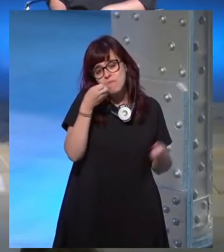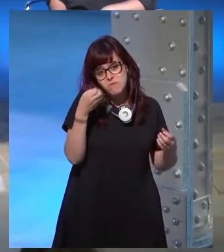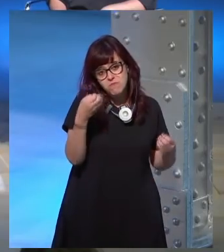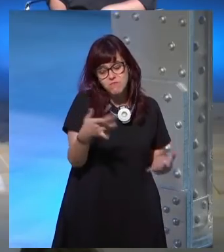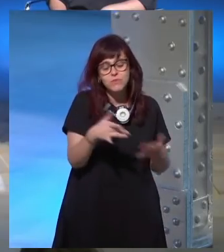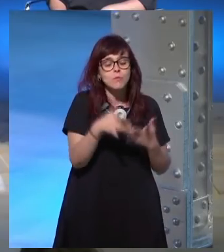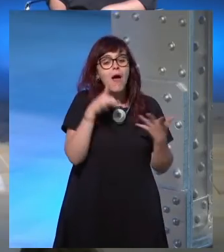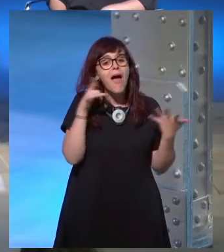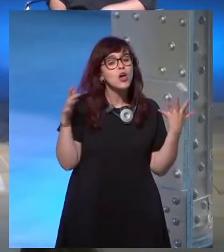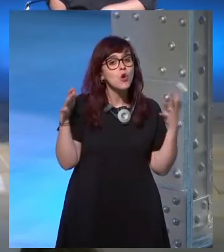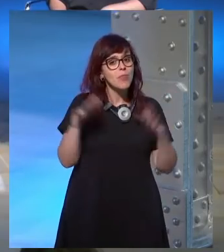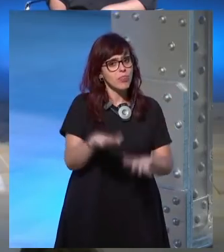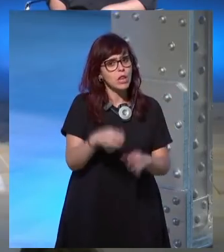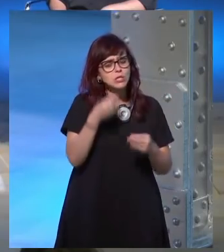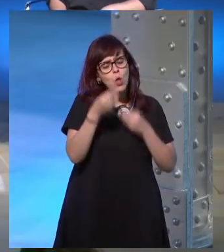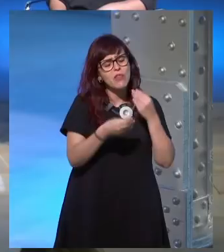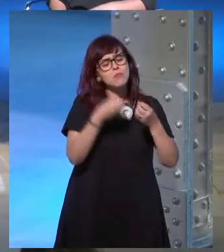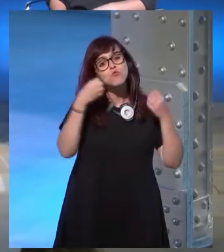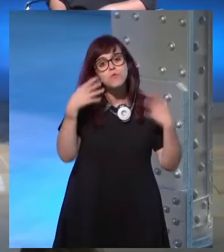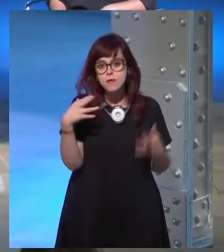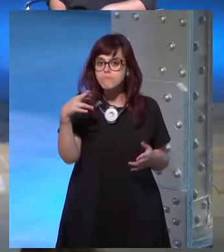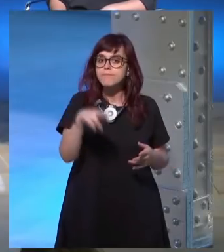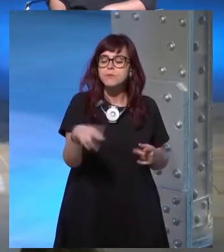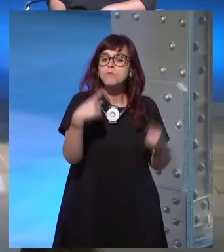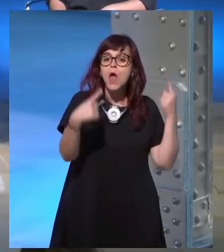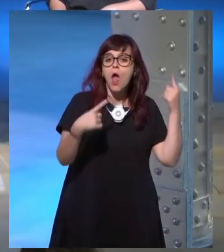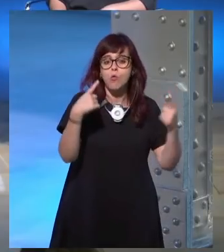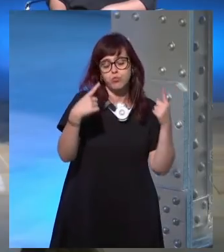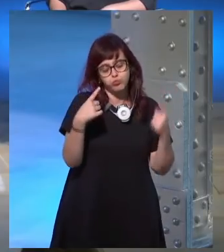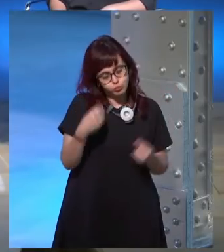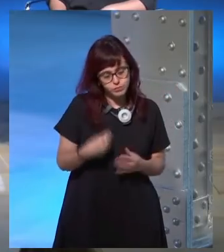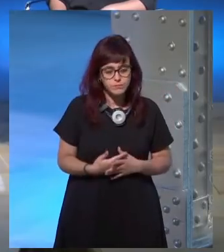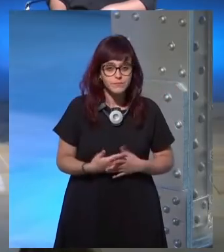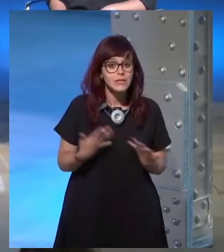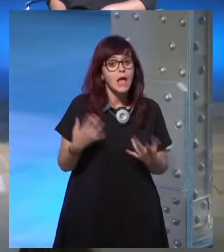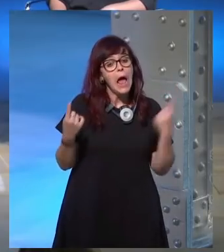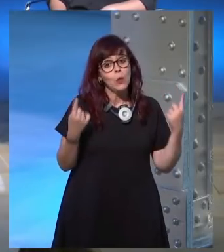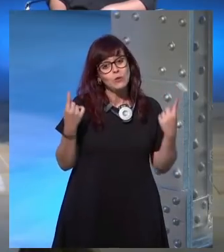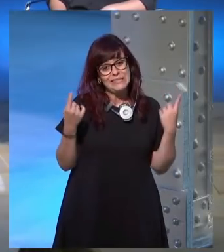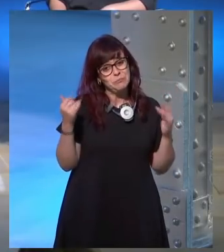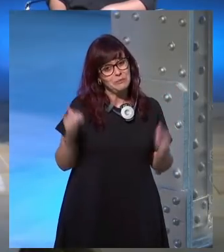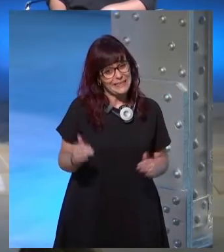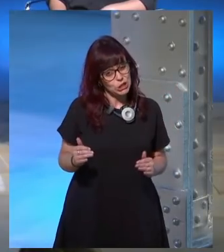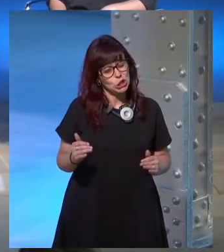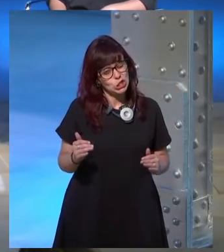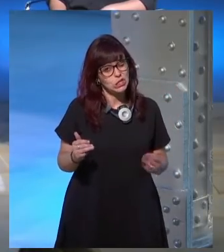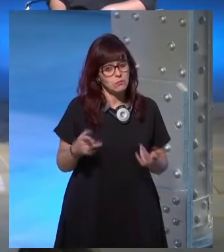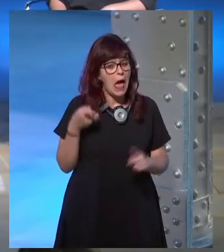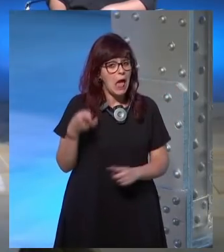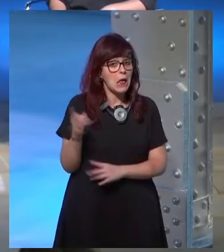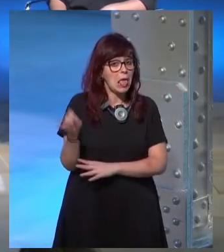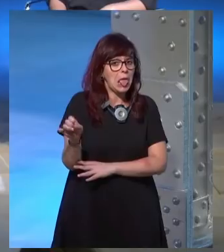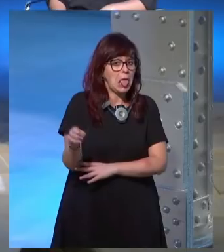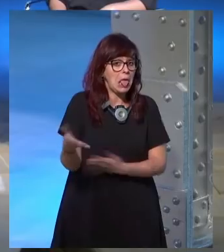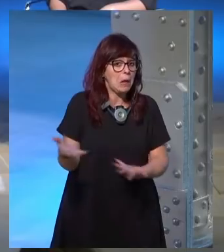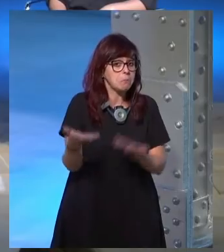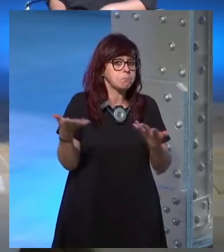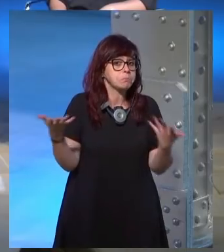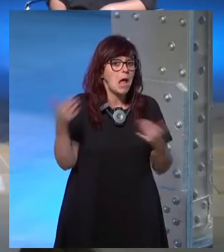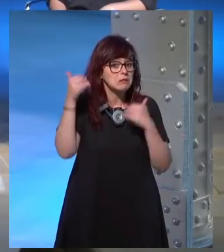thing. There's still a few that I'm just like, it's not worth my time. But there are some that are making a lot of strides.